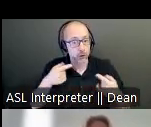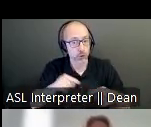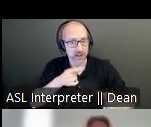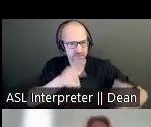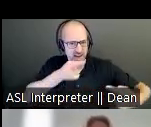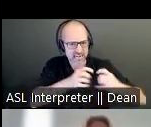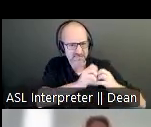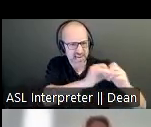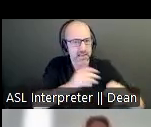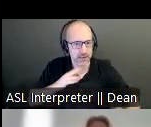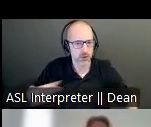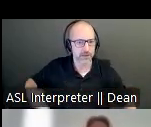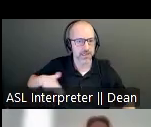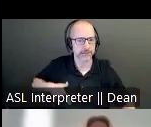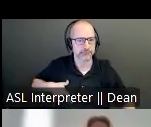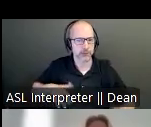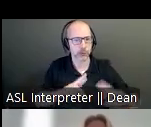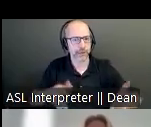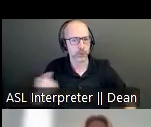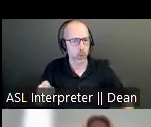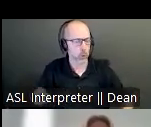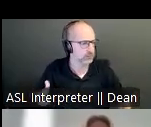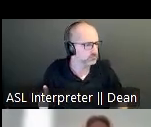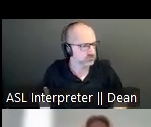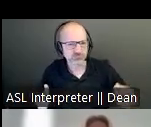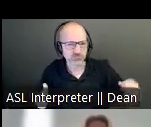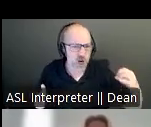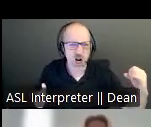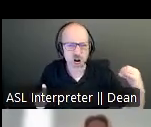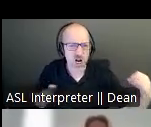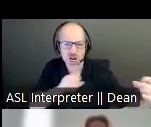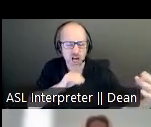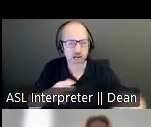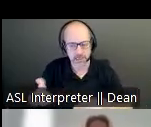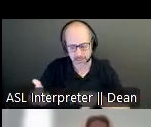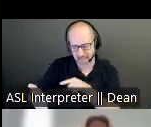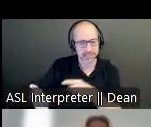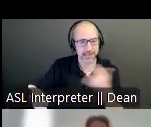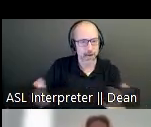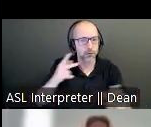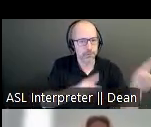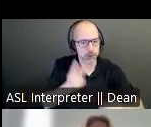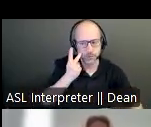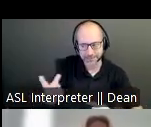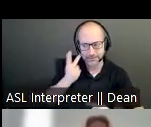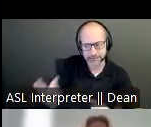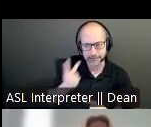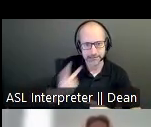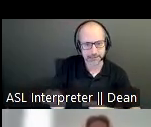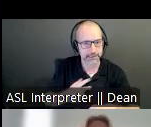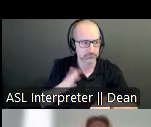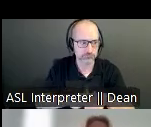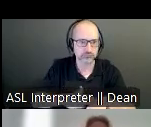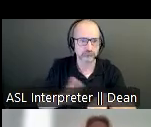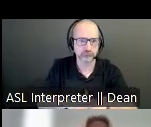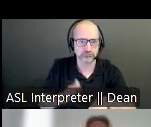leave weapons displayed in the home as a constant reminder in an intimidation tactic to